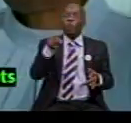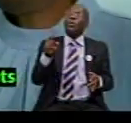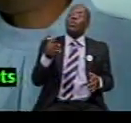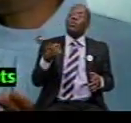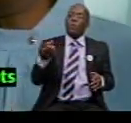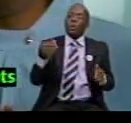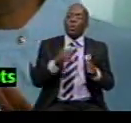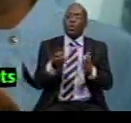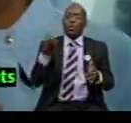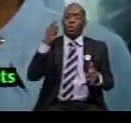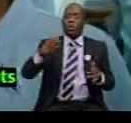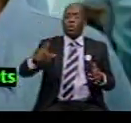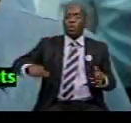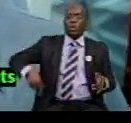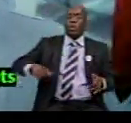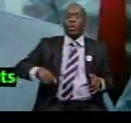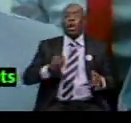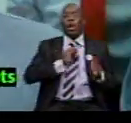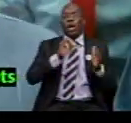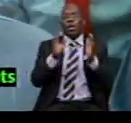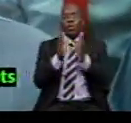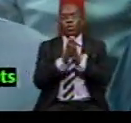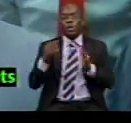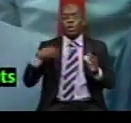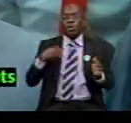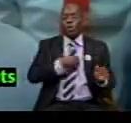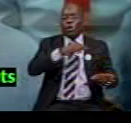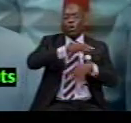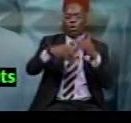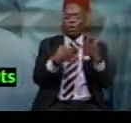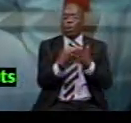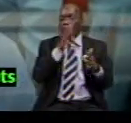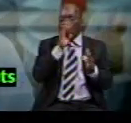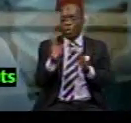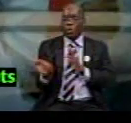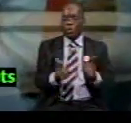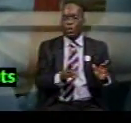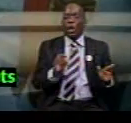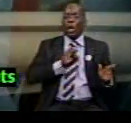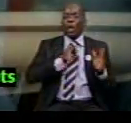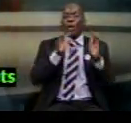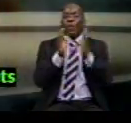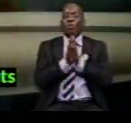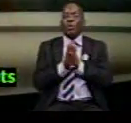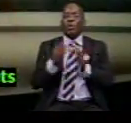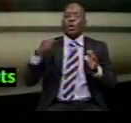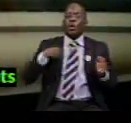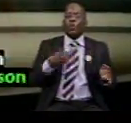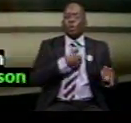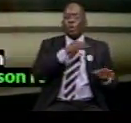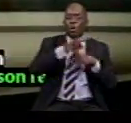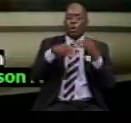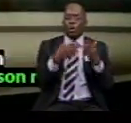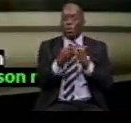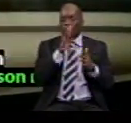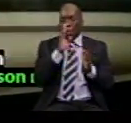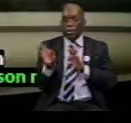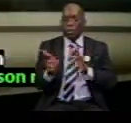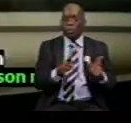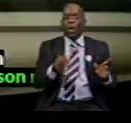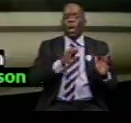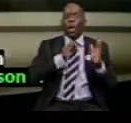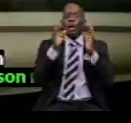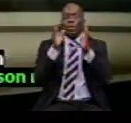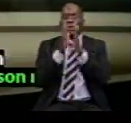be ready. I pray we'll all be ready. I pray that we all we'll all be ready. I pray that we all